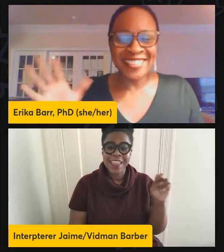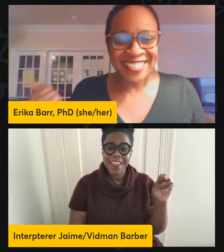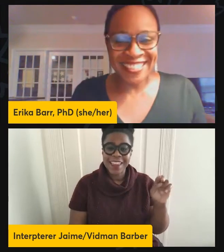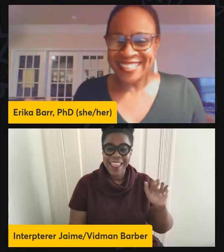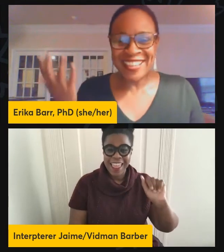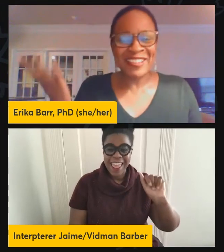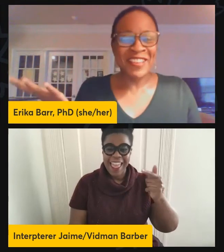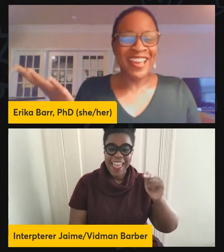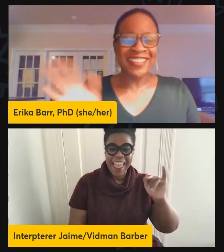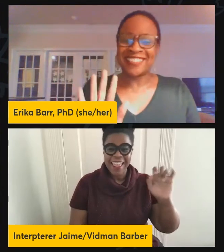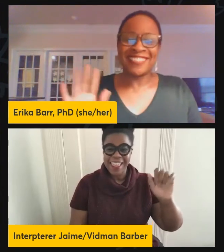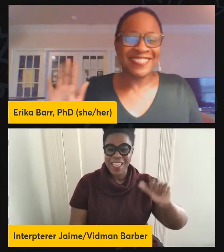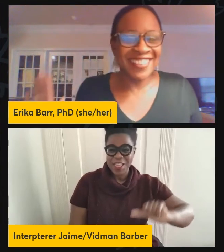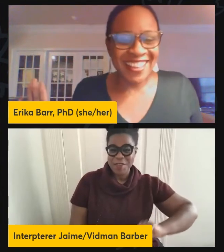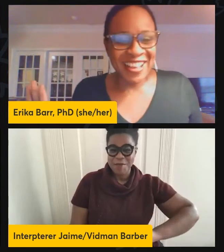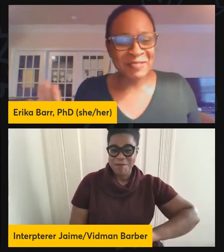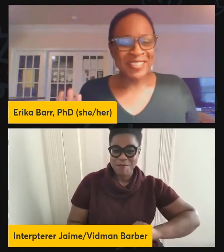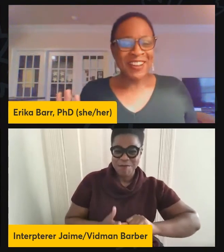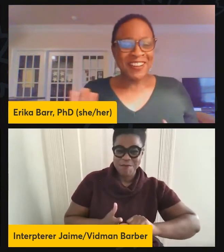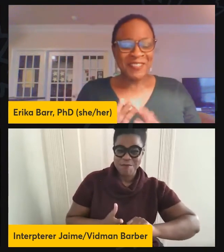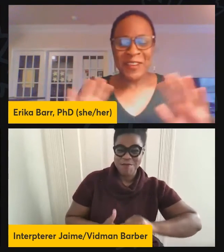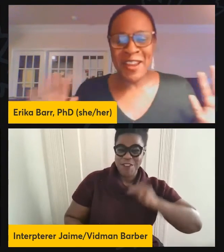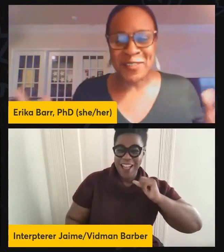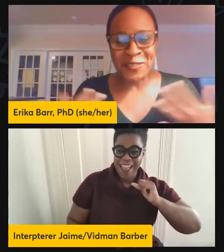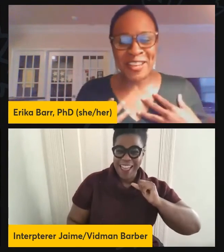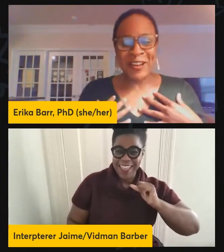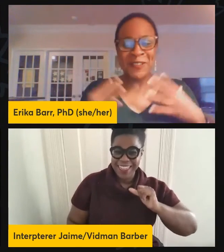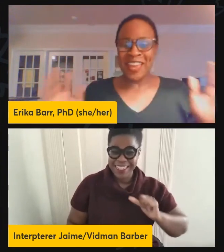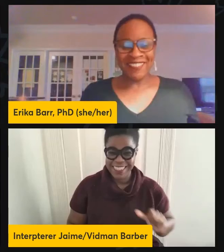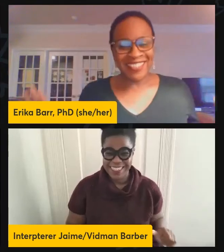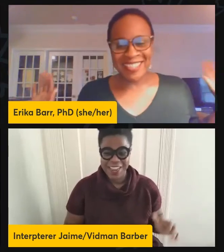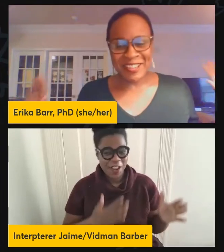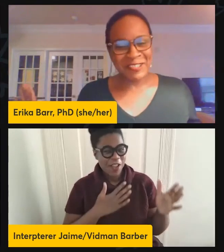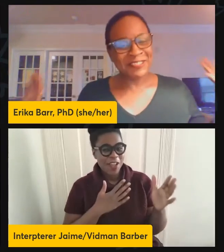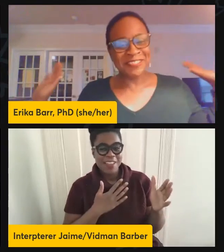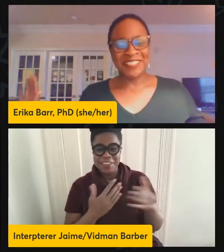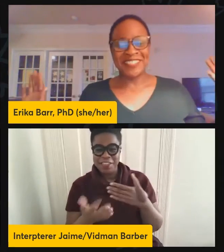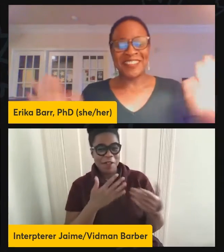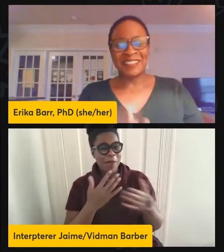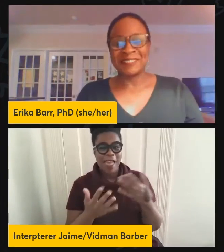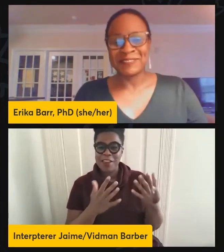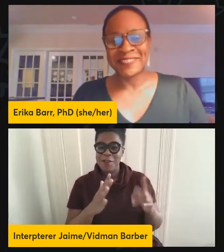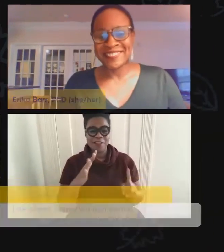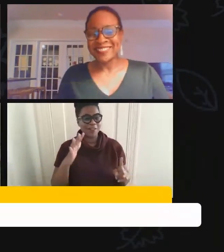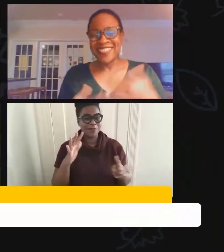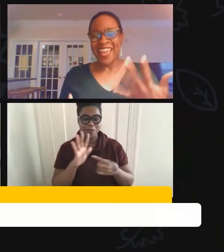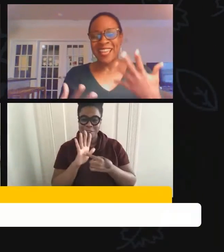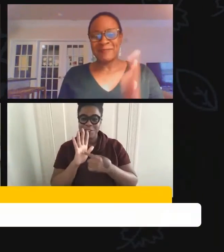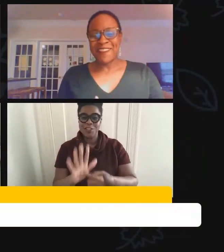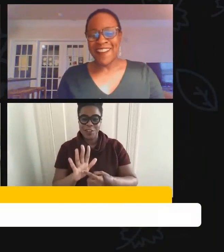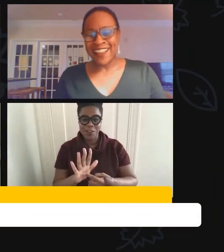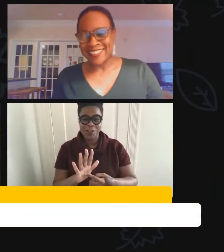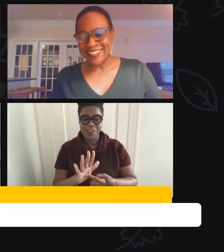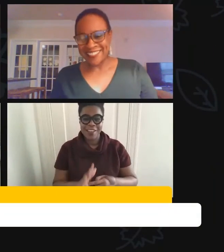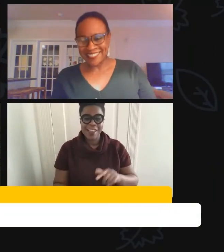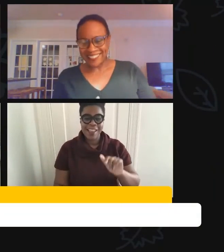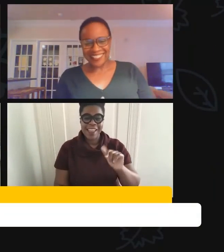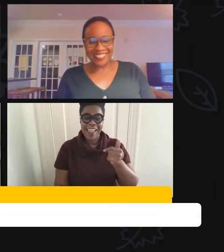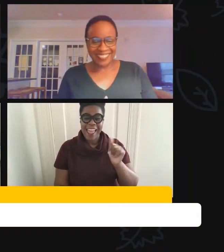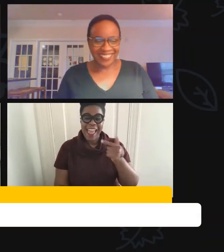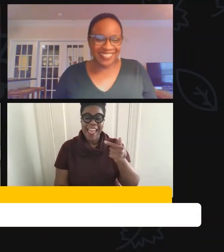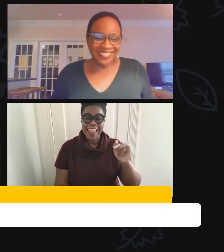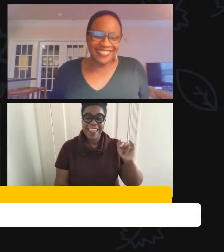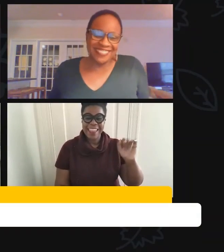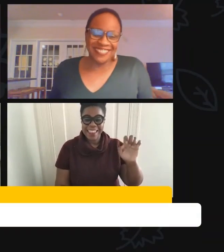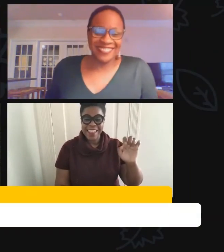Pride because he said go Aggie. So Oh, sorry, I should have I'm mentioned. sorry. Wherever we go, we have to show, the Aggie Agreed, Pride. So.